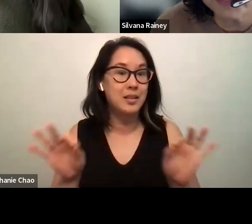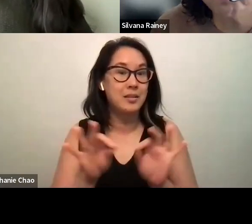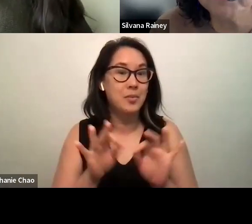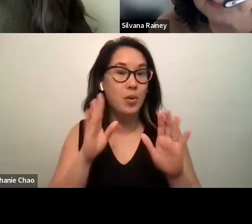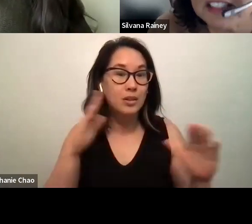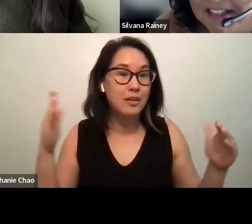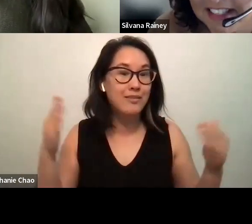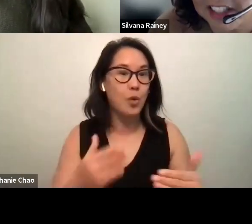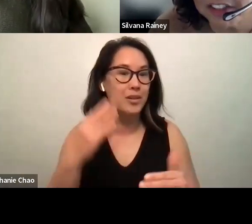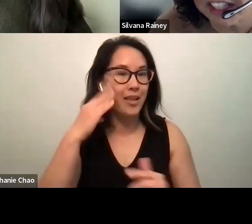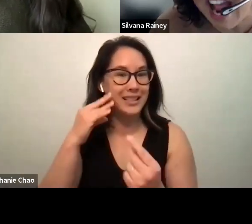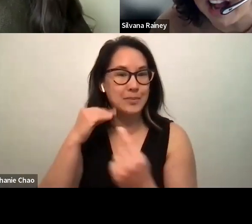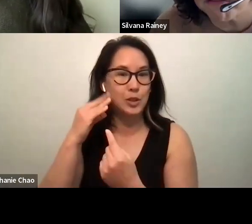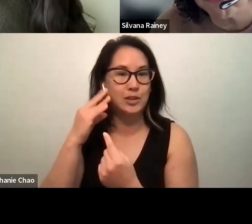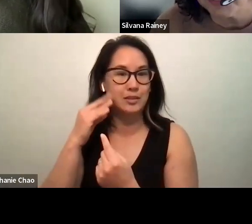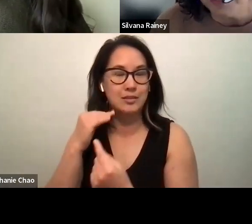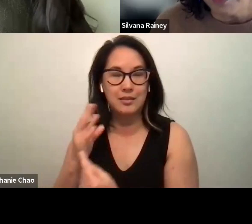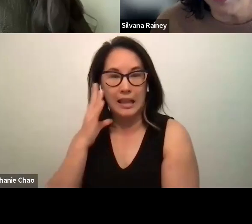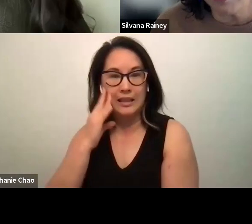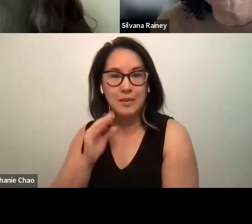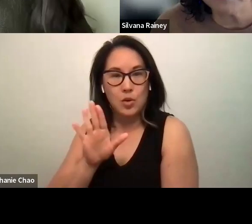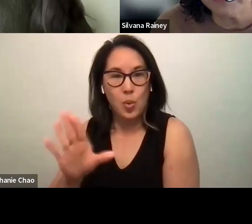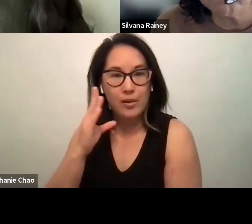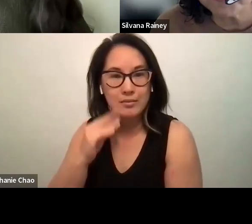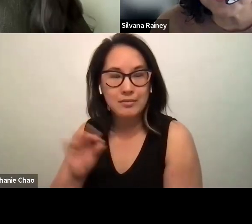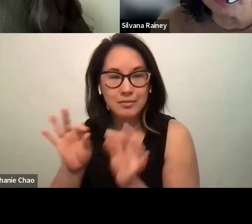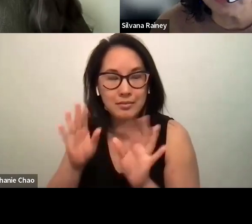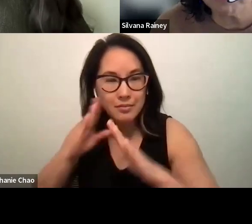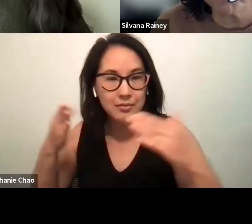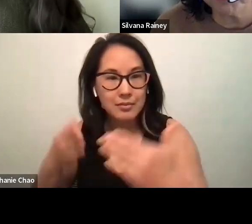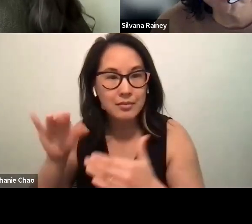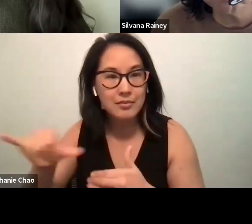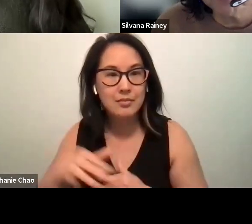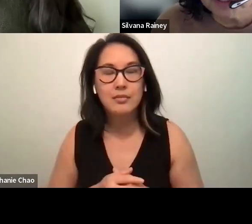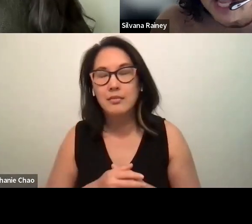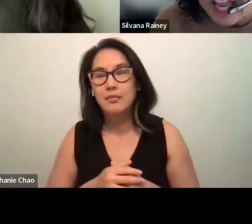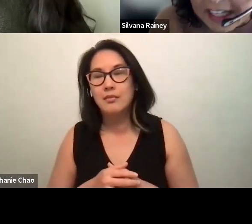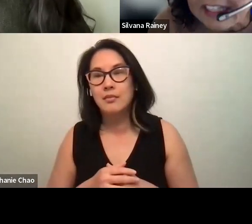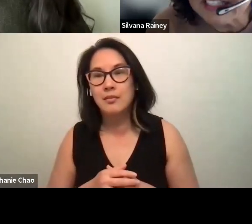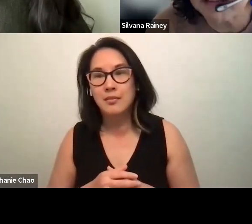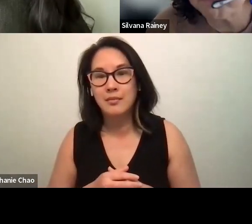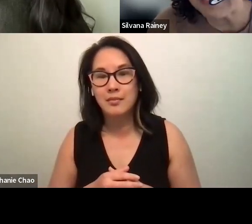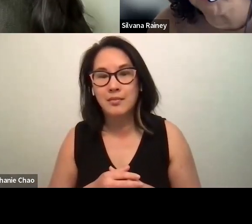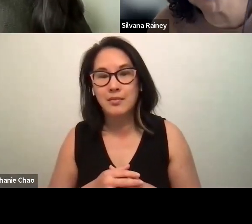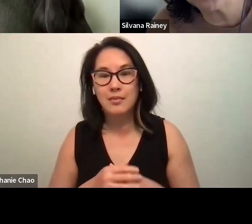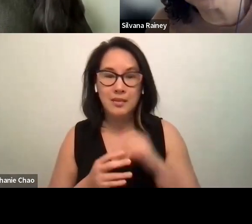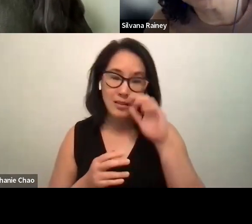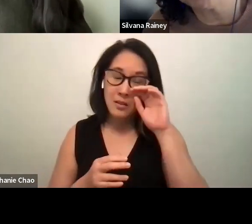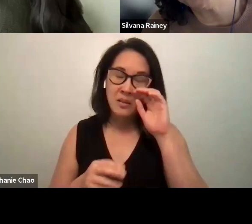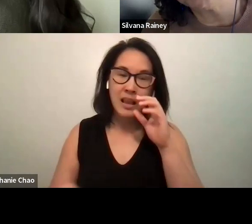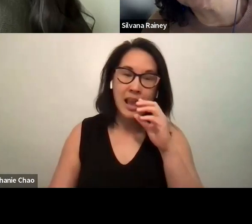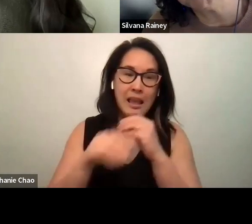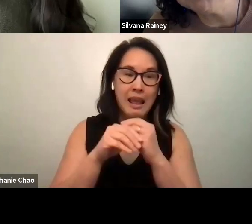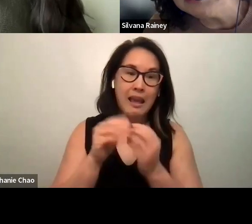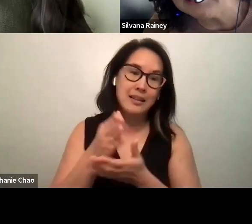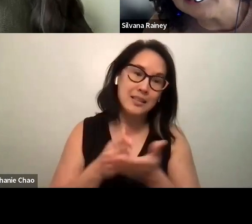the experience that you're going to have. And if in adding some sounds